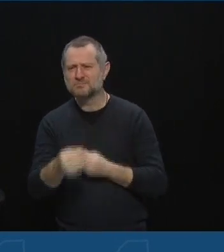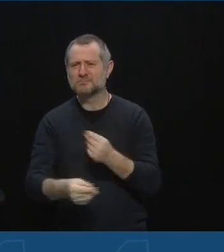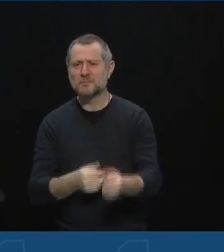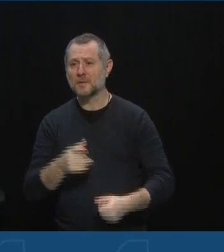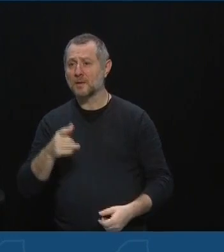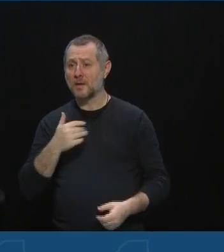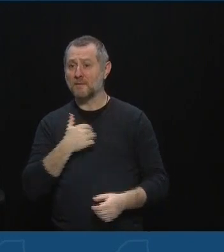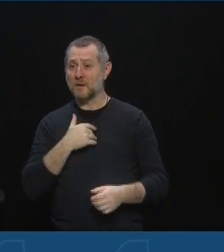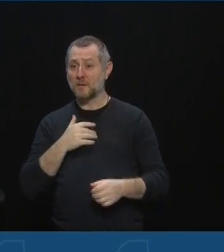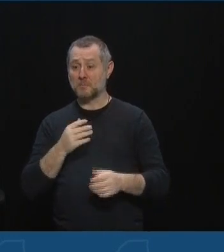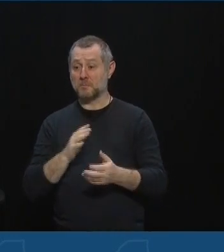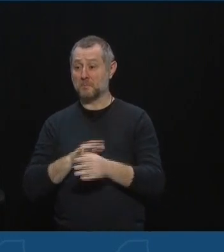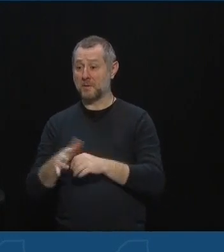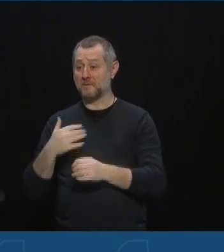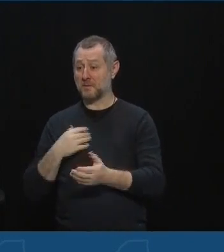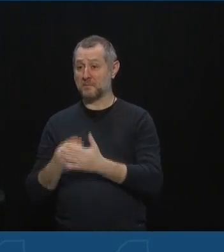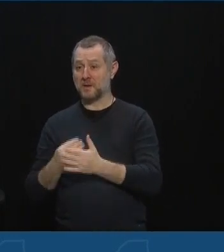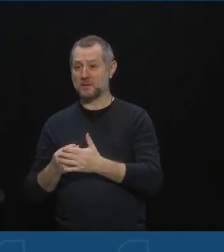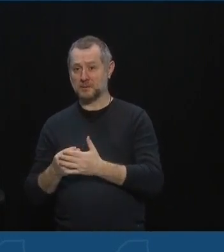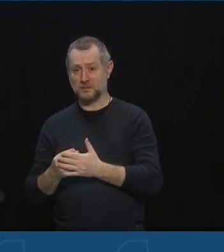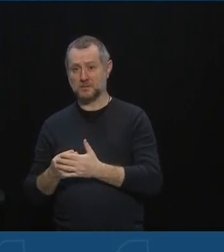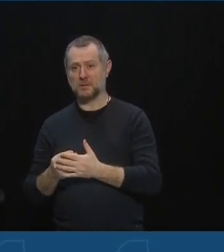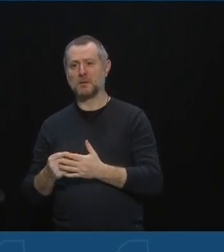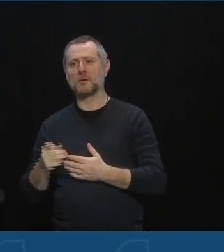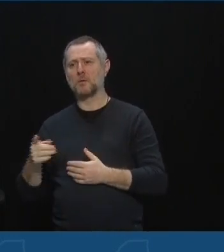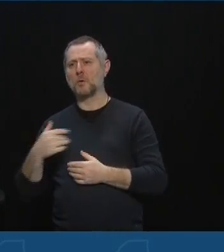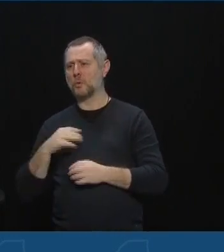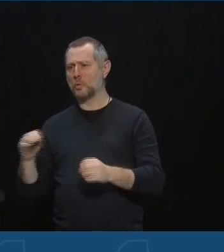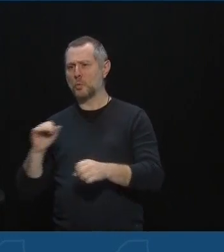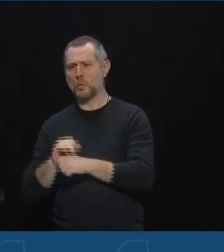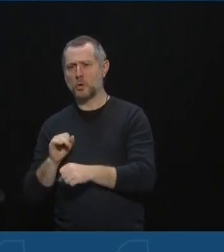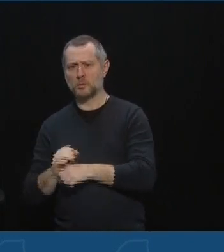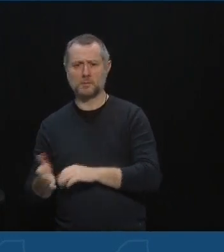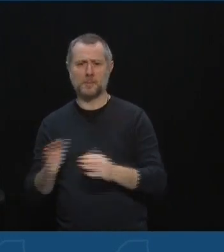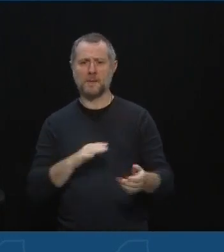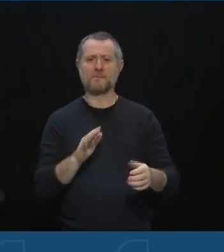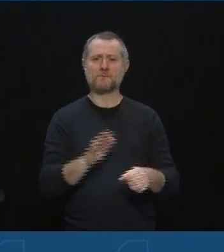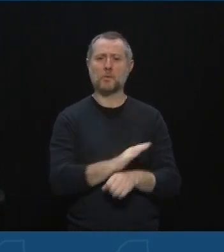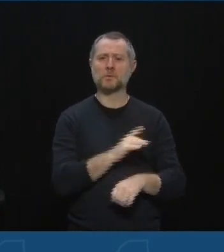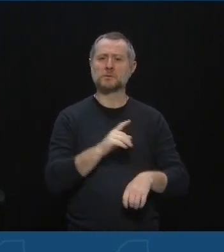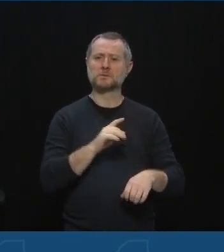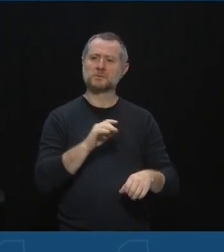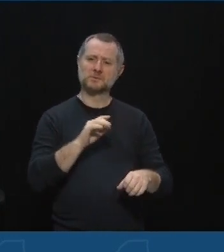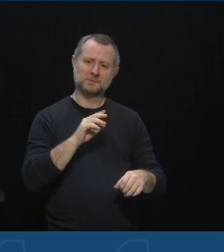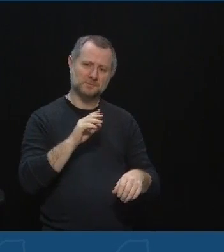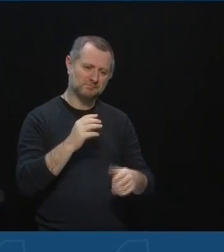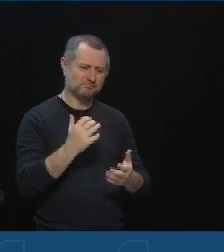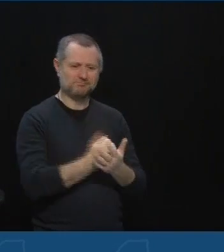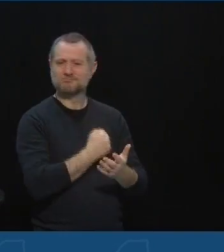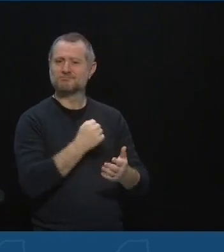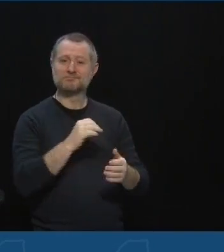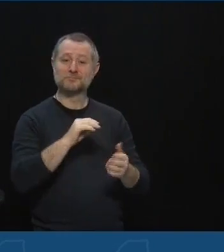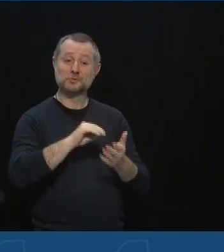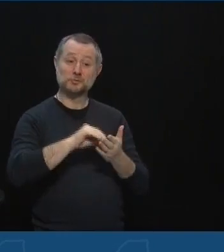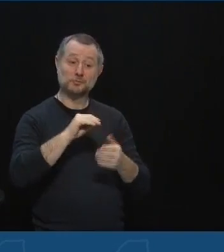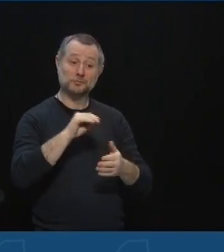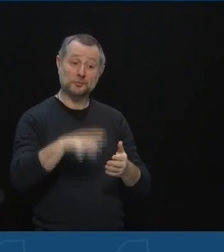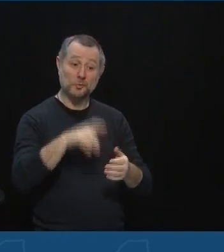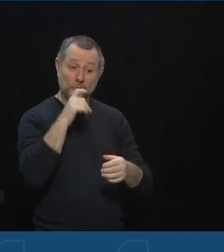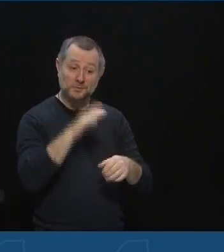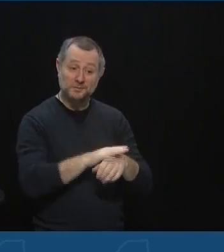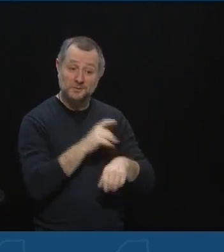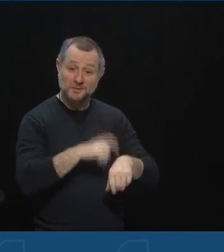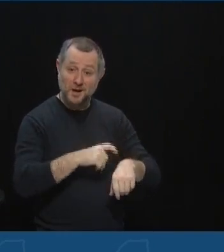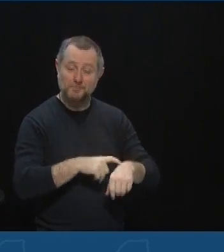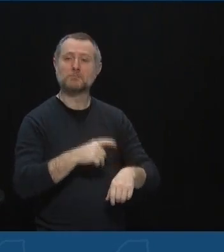leaving all my jobs, I don't have to work, I'm going to be a full-time student in order to get assistance because you don't have that much money. Do you realize how inane that is?